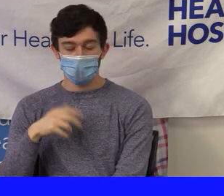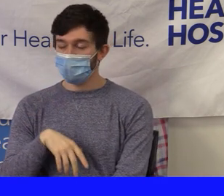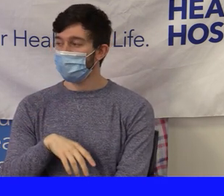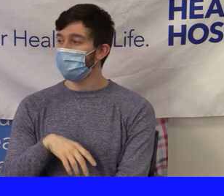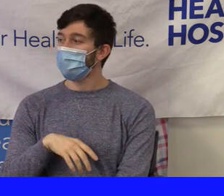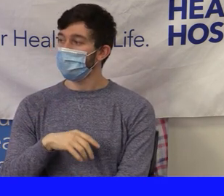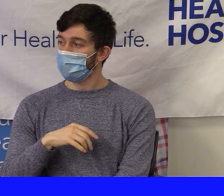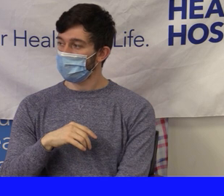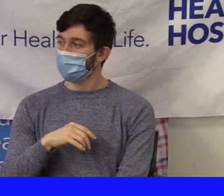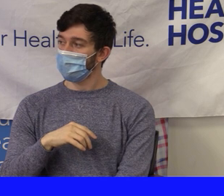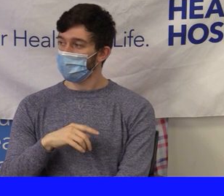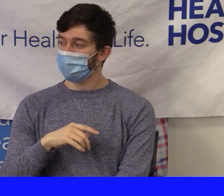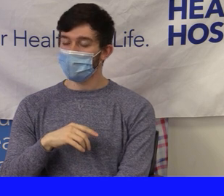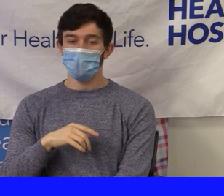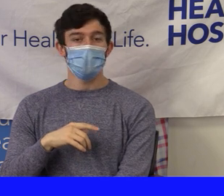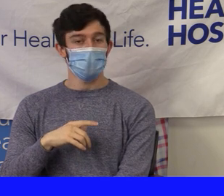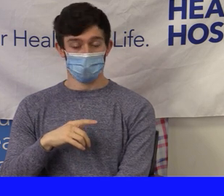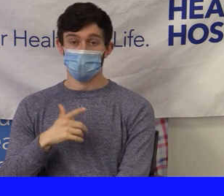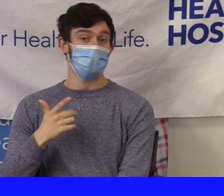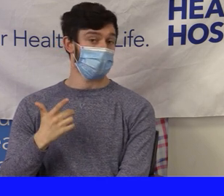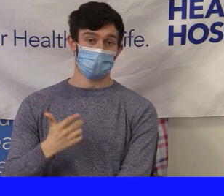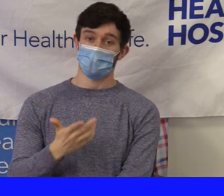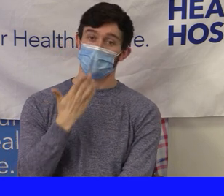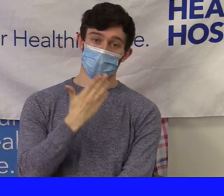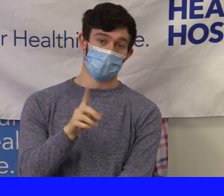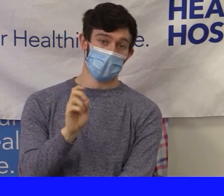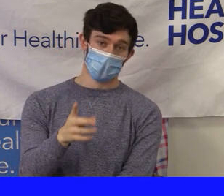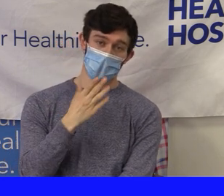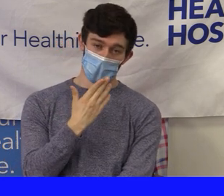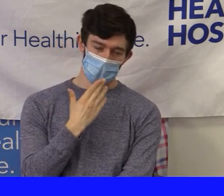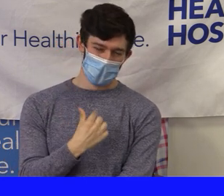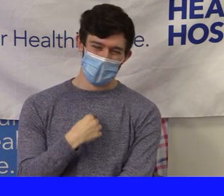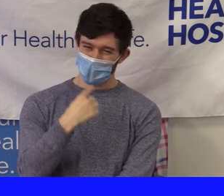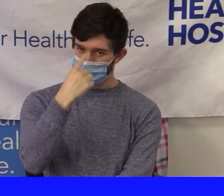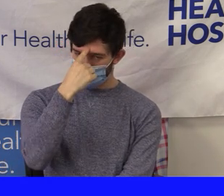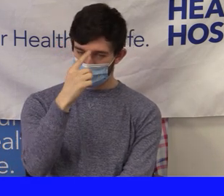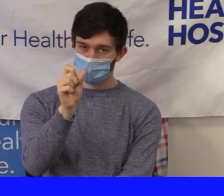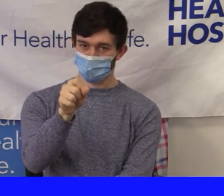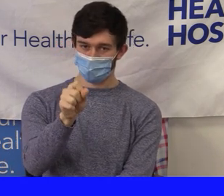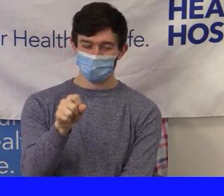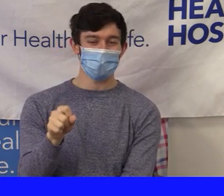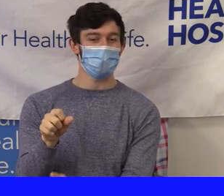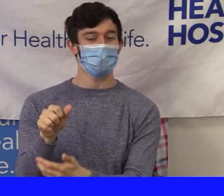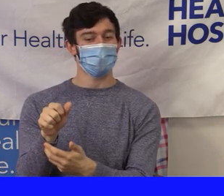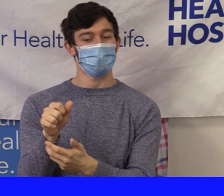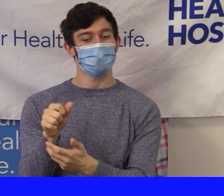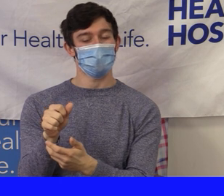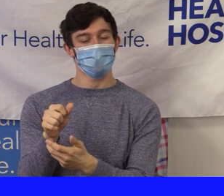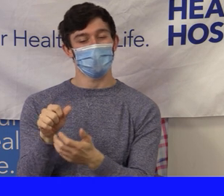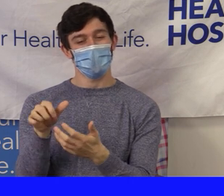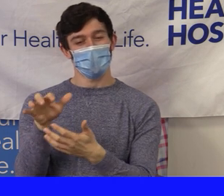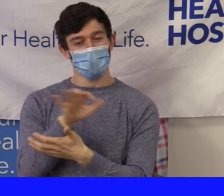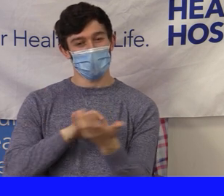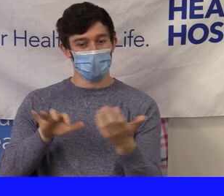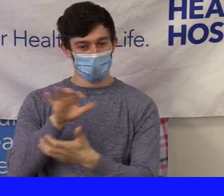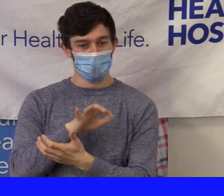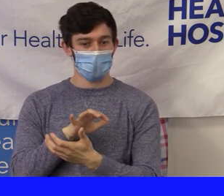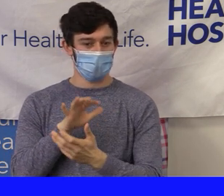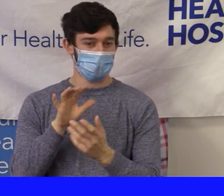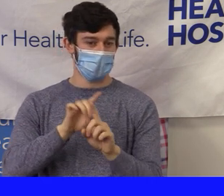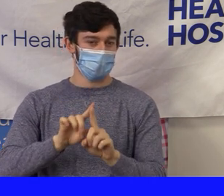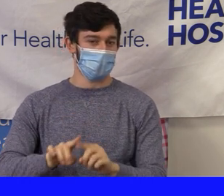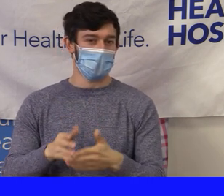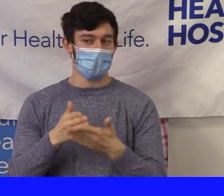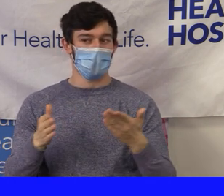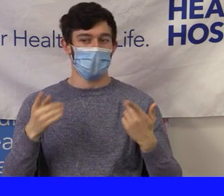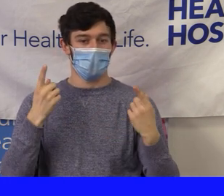Yeah, I think it is it's a great question. Thank you. And I believe it is a combination of events